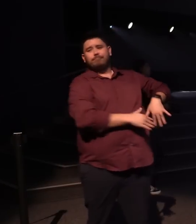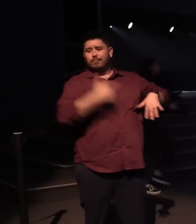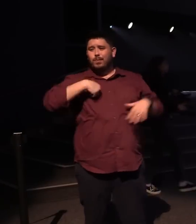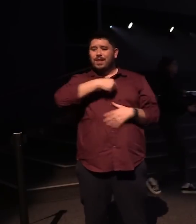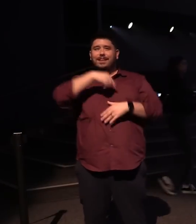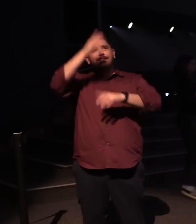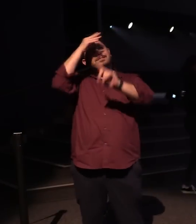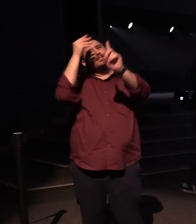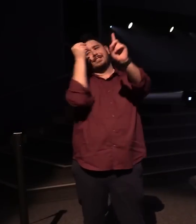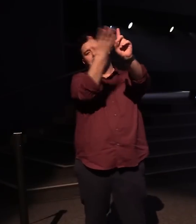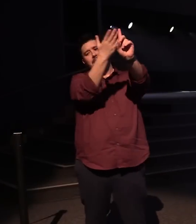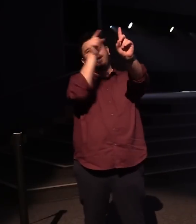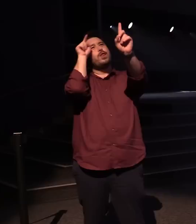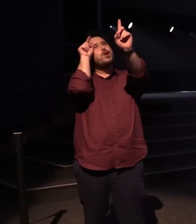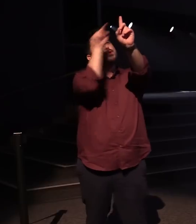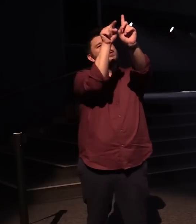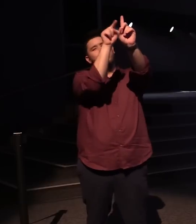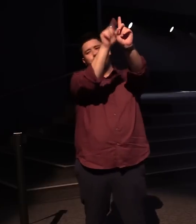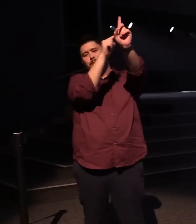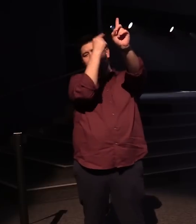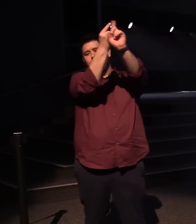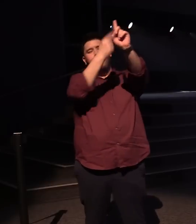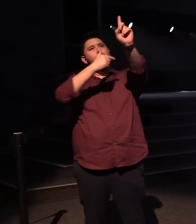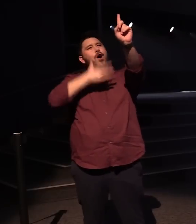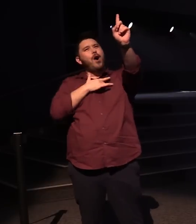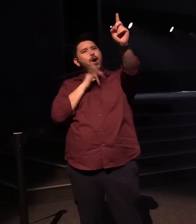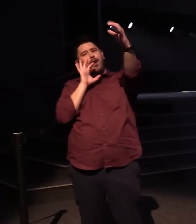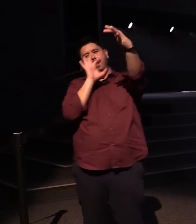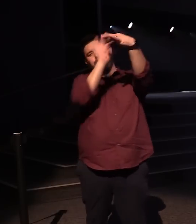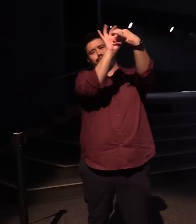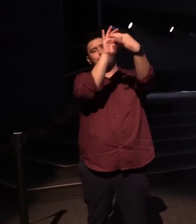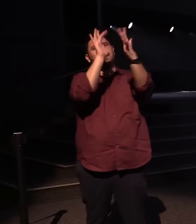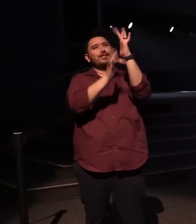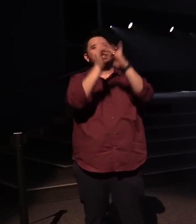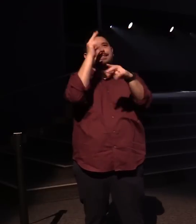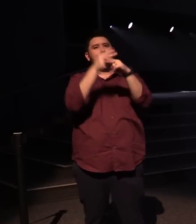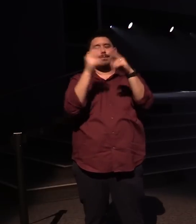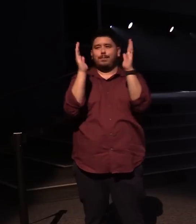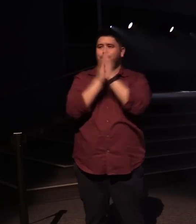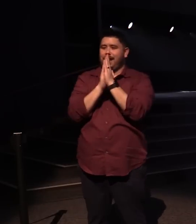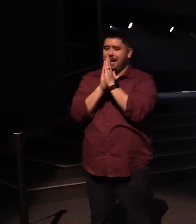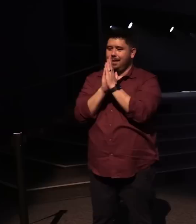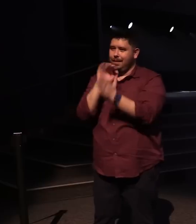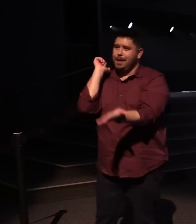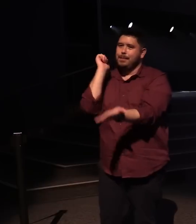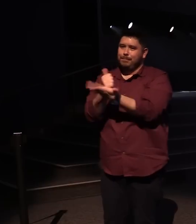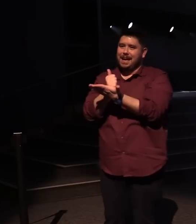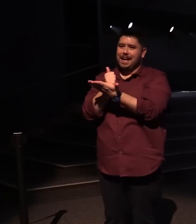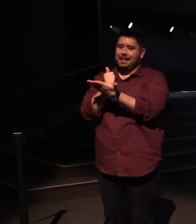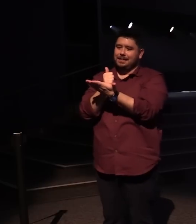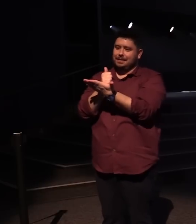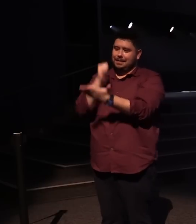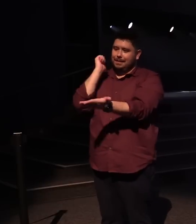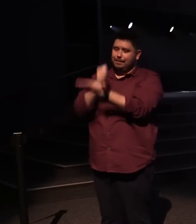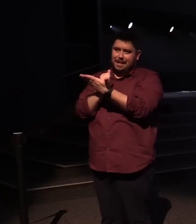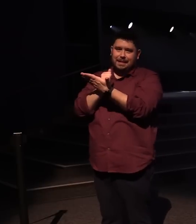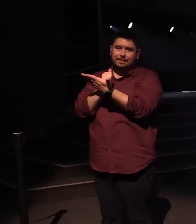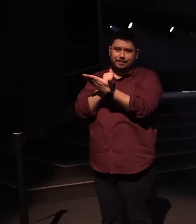you have our heart today. And it's in Jesus' name we pray. Amen. Amen.